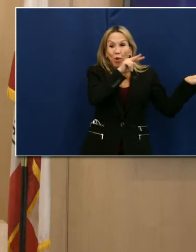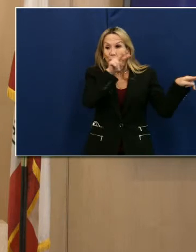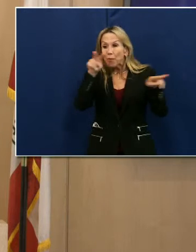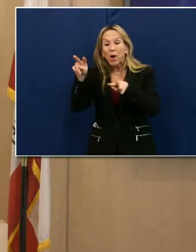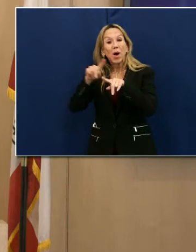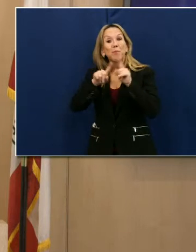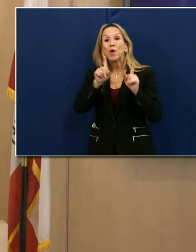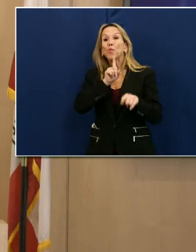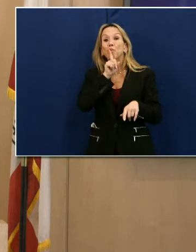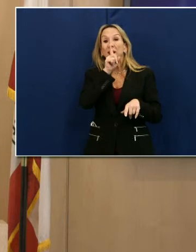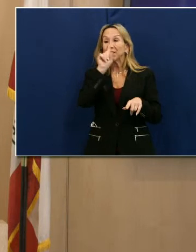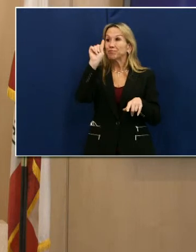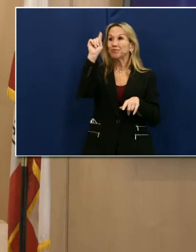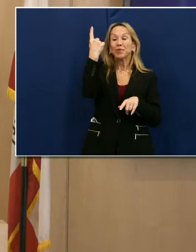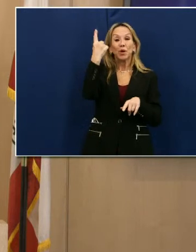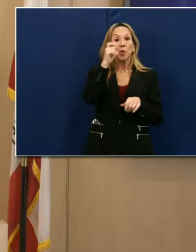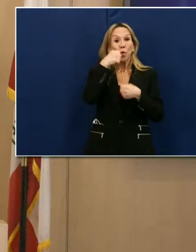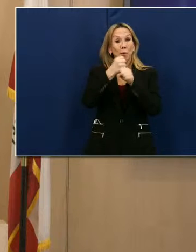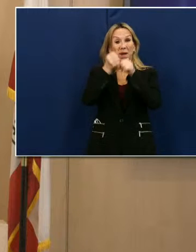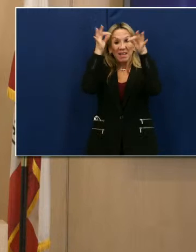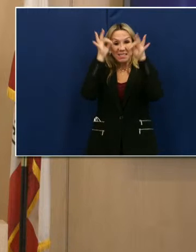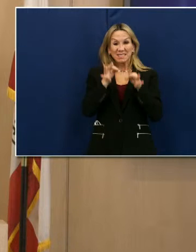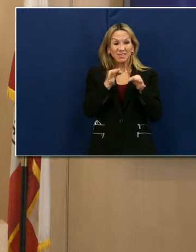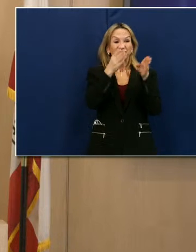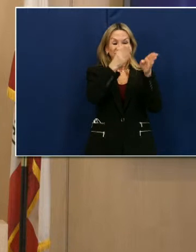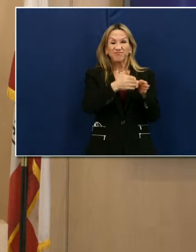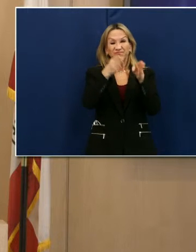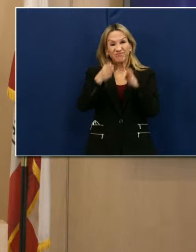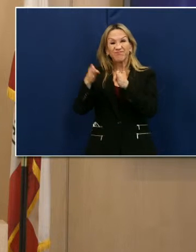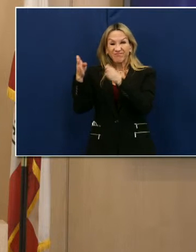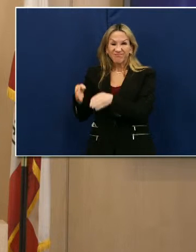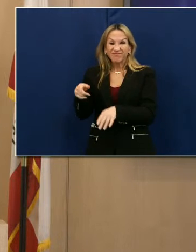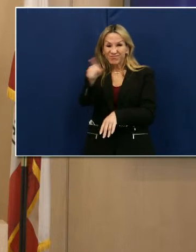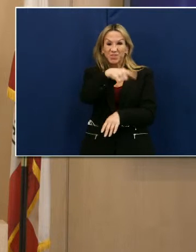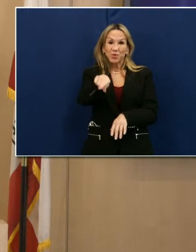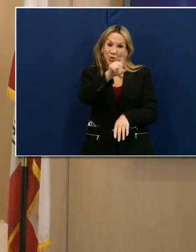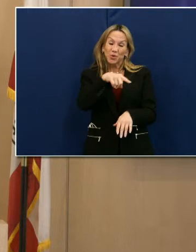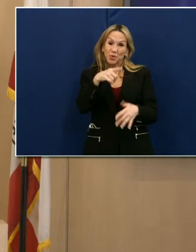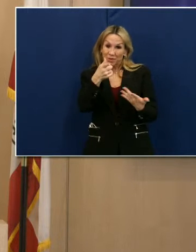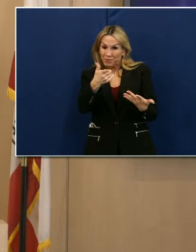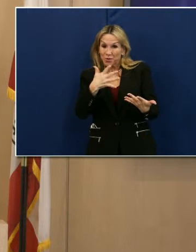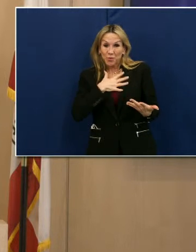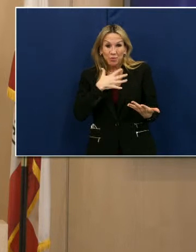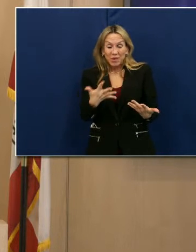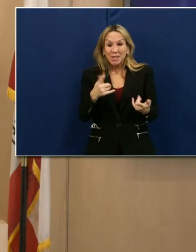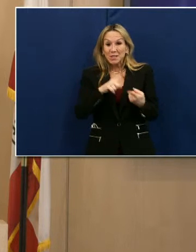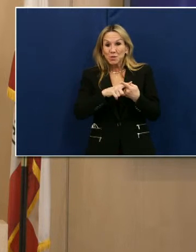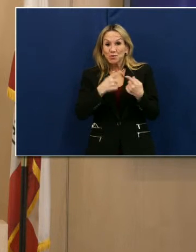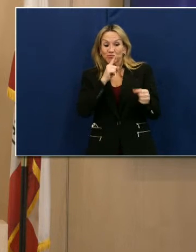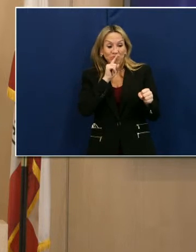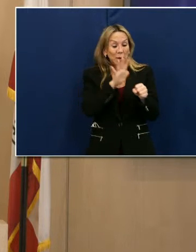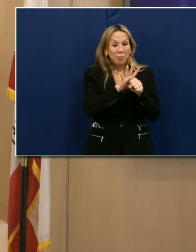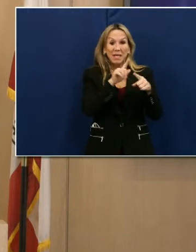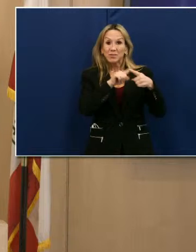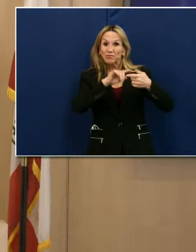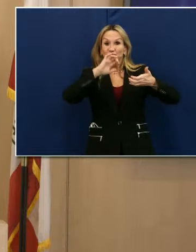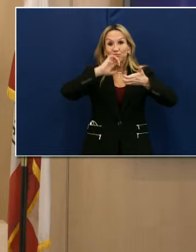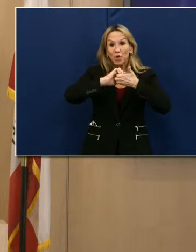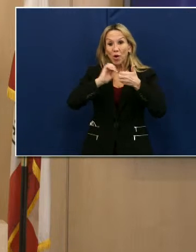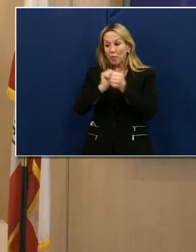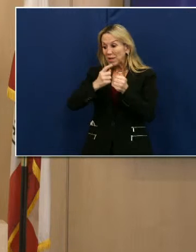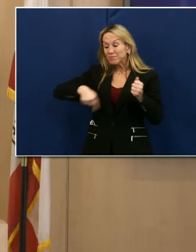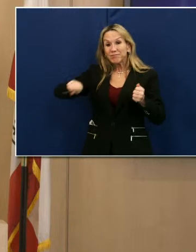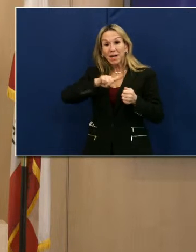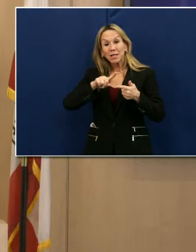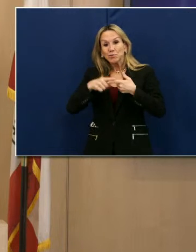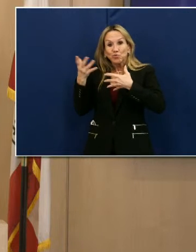Diegan is going to make an independent decision and choice about their commitment to one another and their willingness to partner with us, to